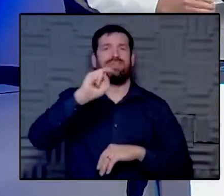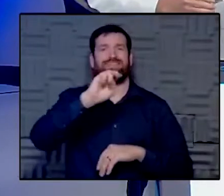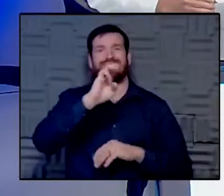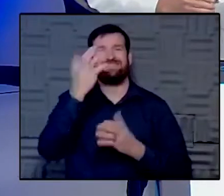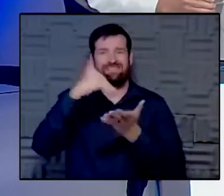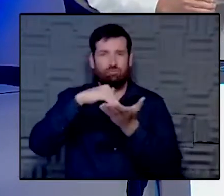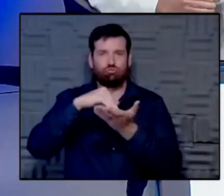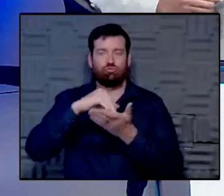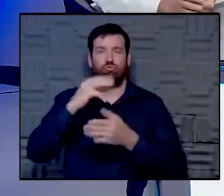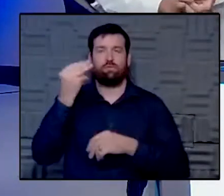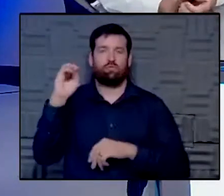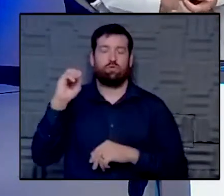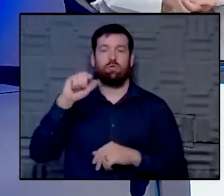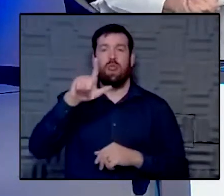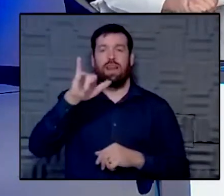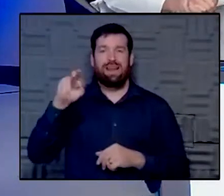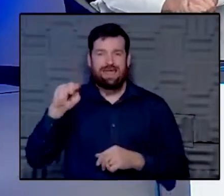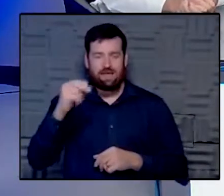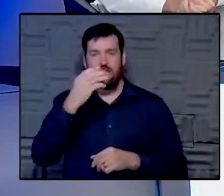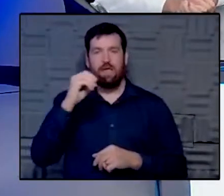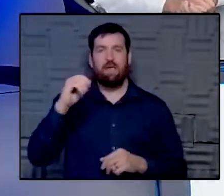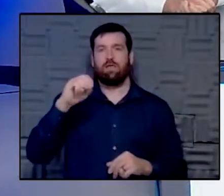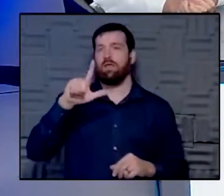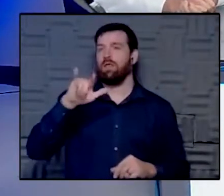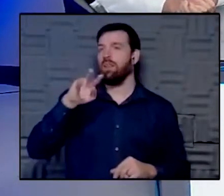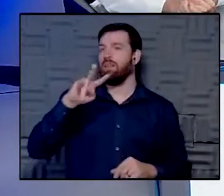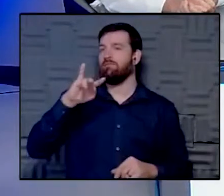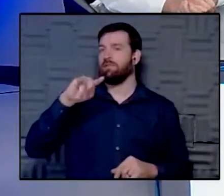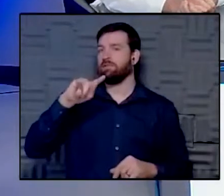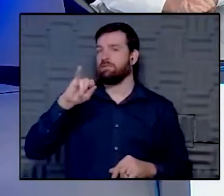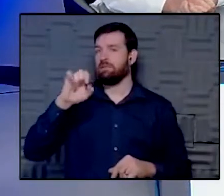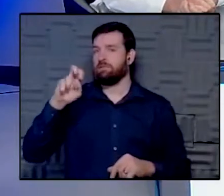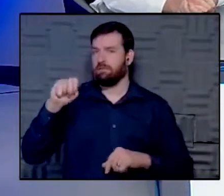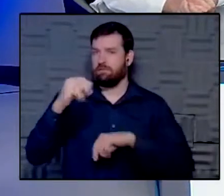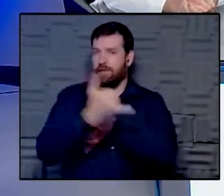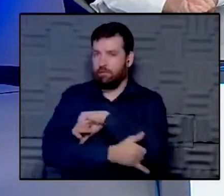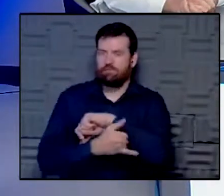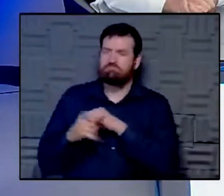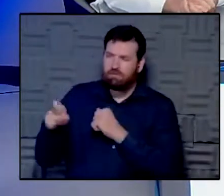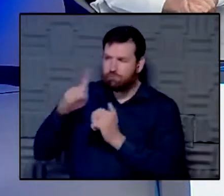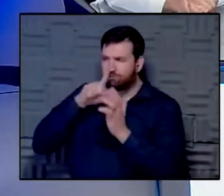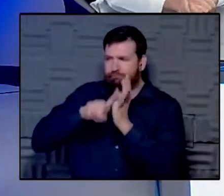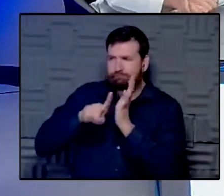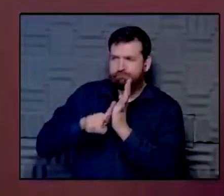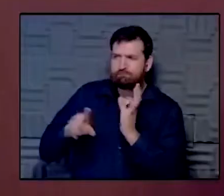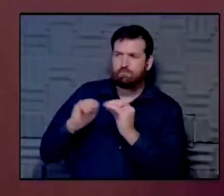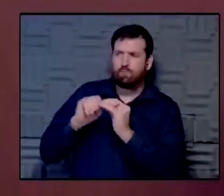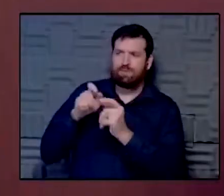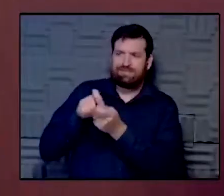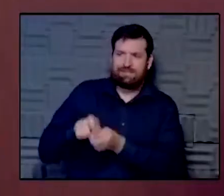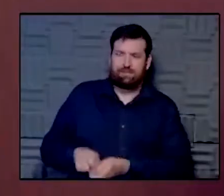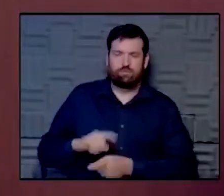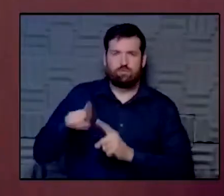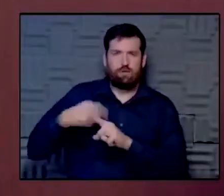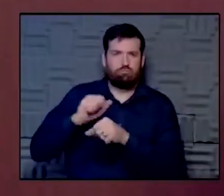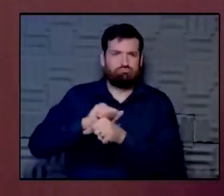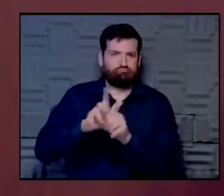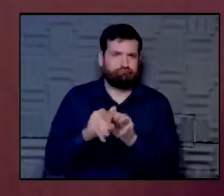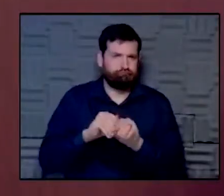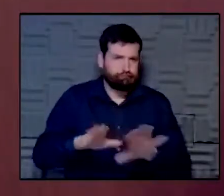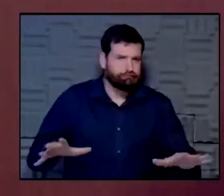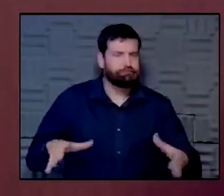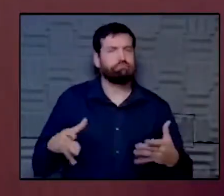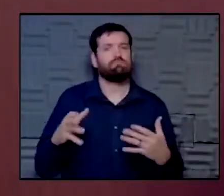specifically Livingston and Lynn Counties. What do you know about that? I would have to probably look into more details in regards to what their rates